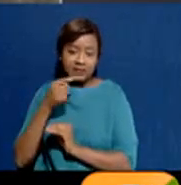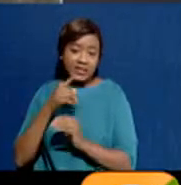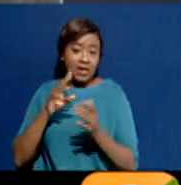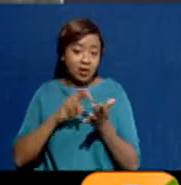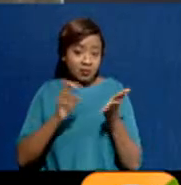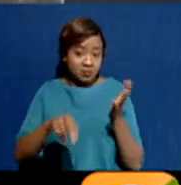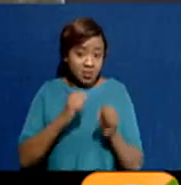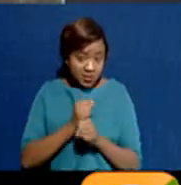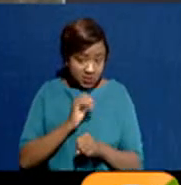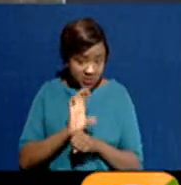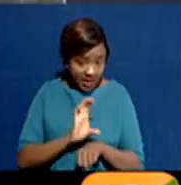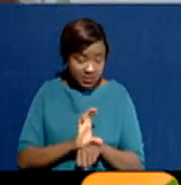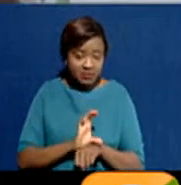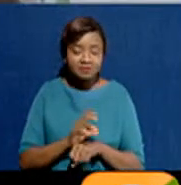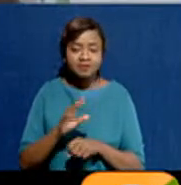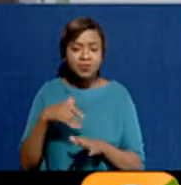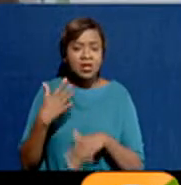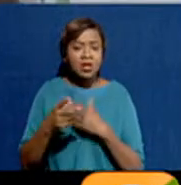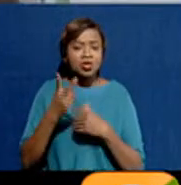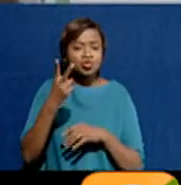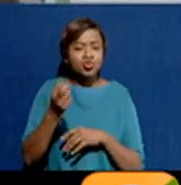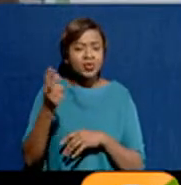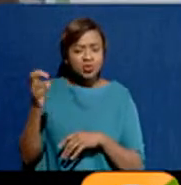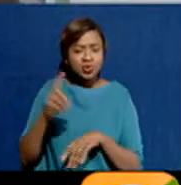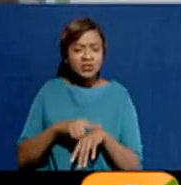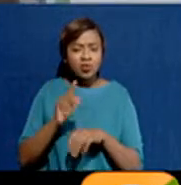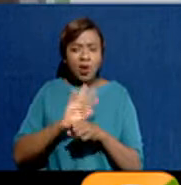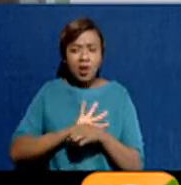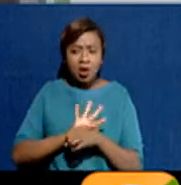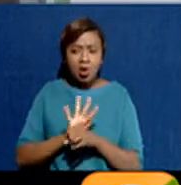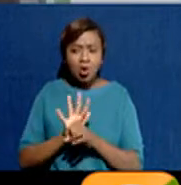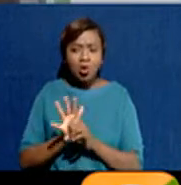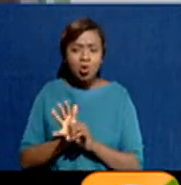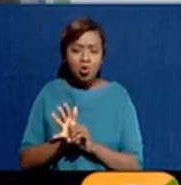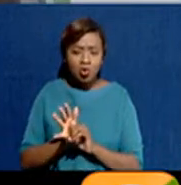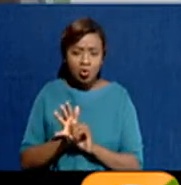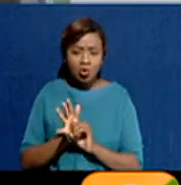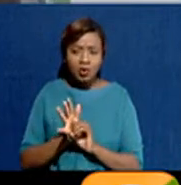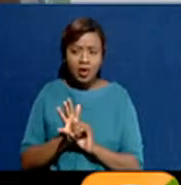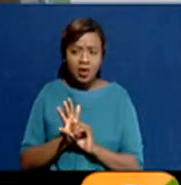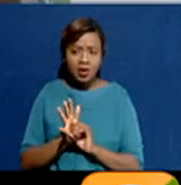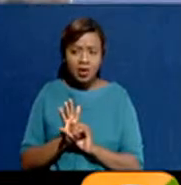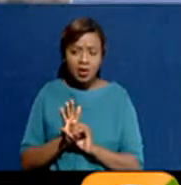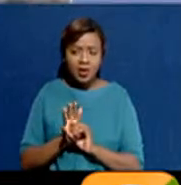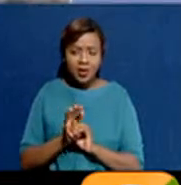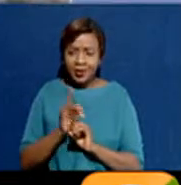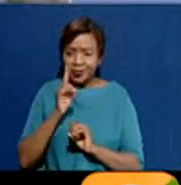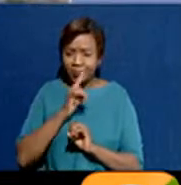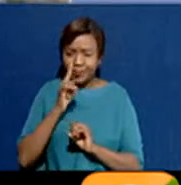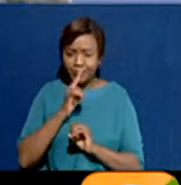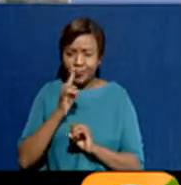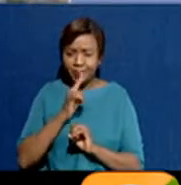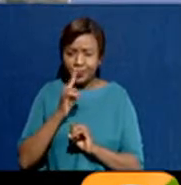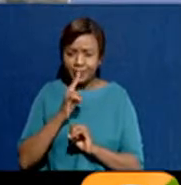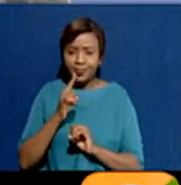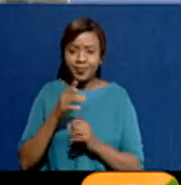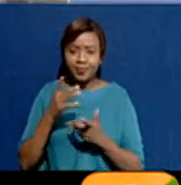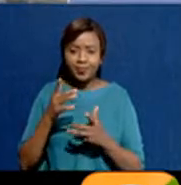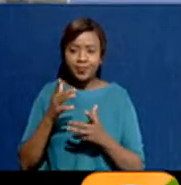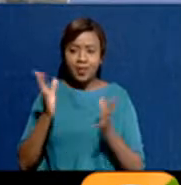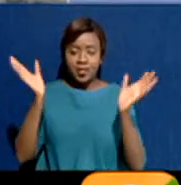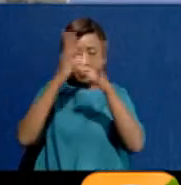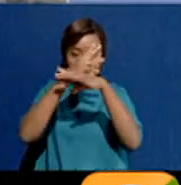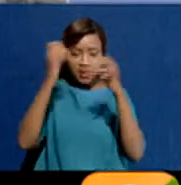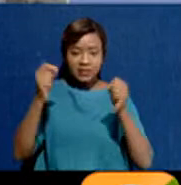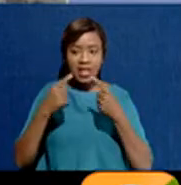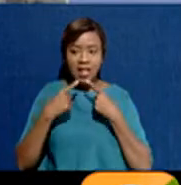2020, when COVID-19 is now on the rise, now the president